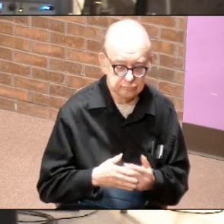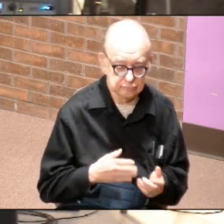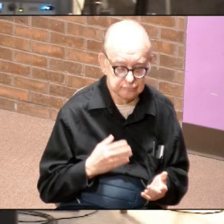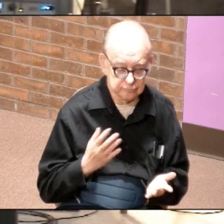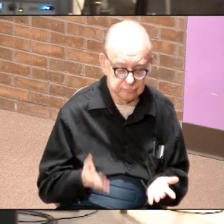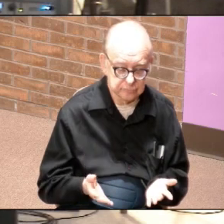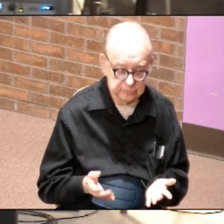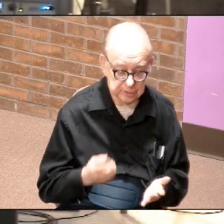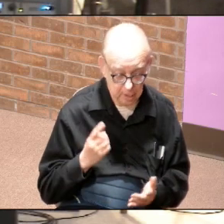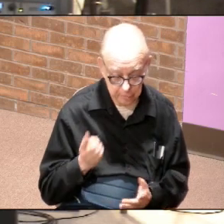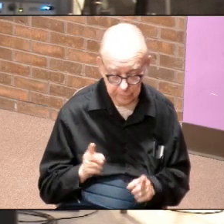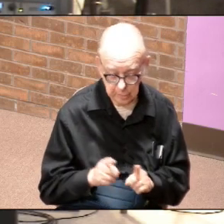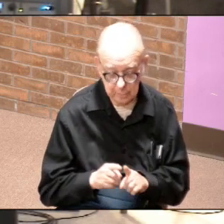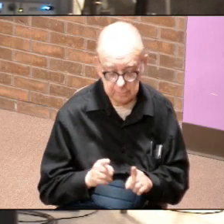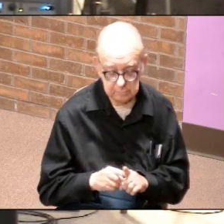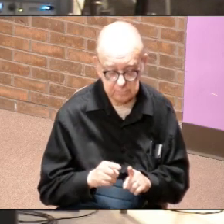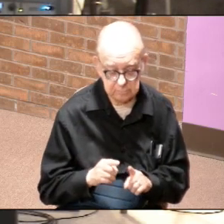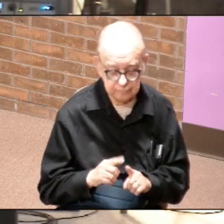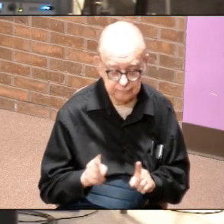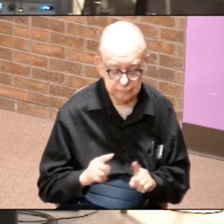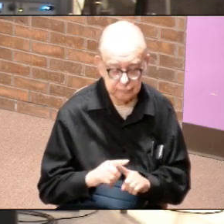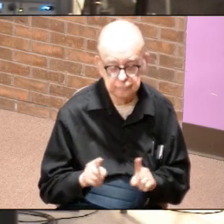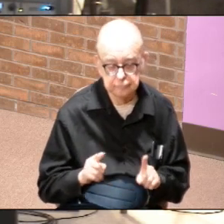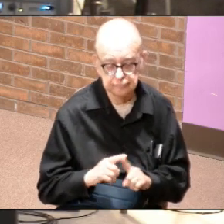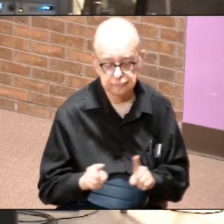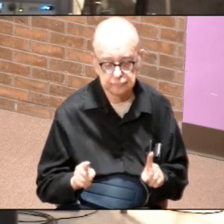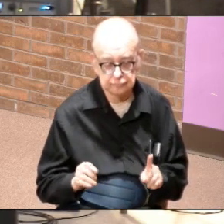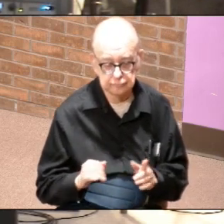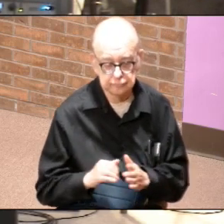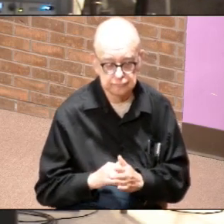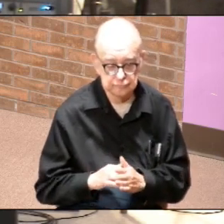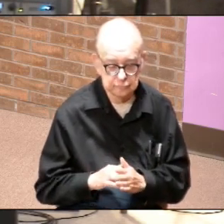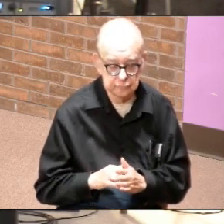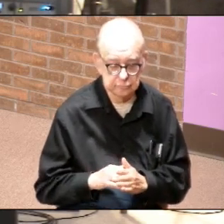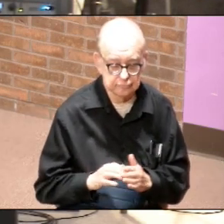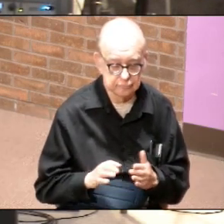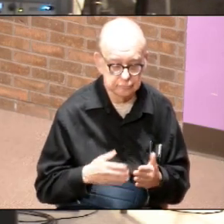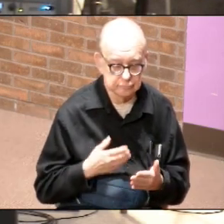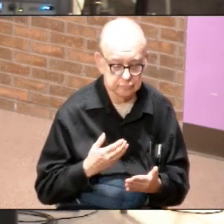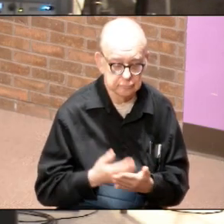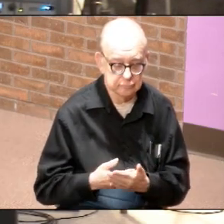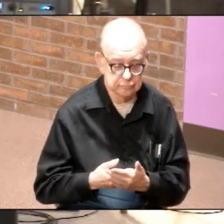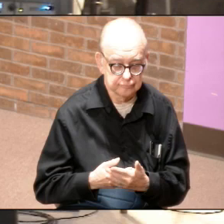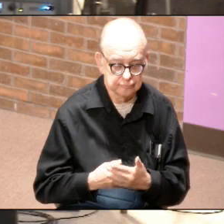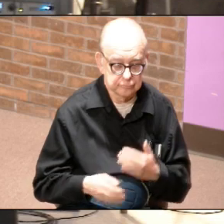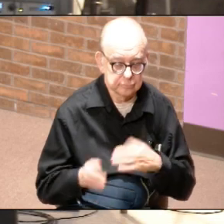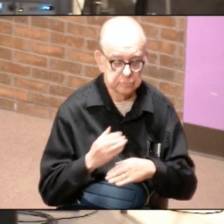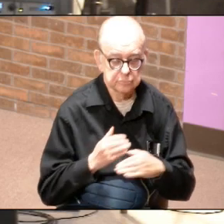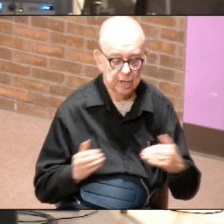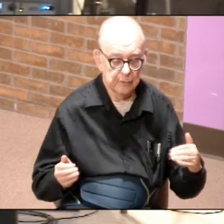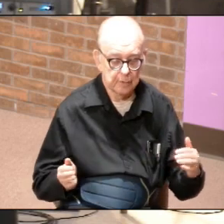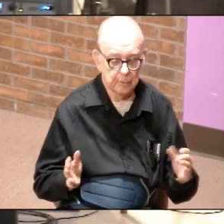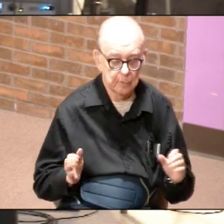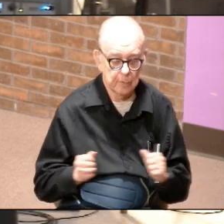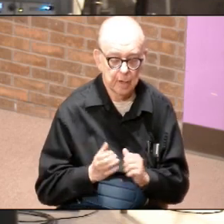too. The only difference is they got there without having to travel through this mess.